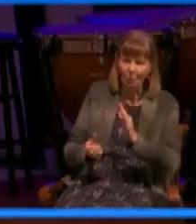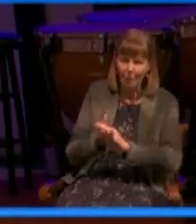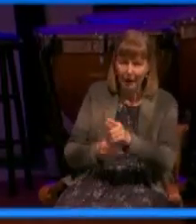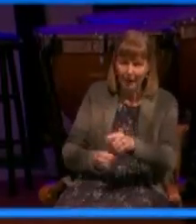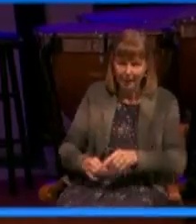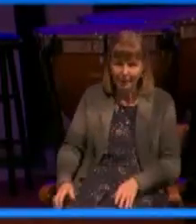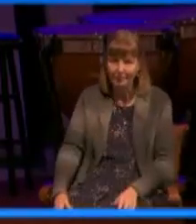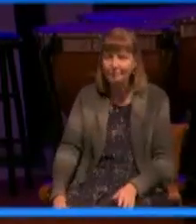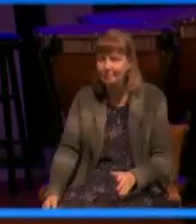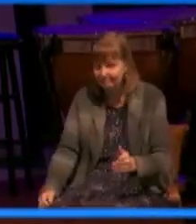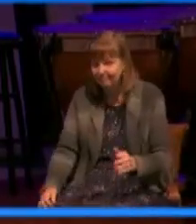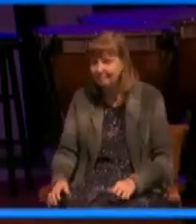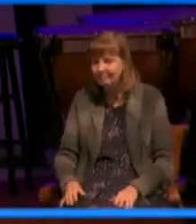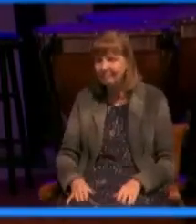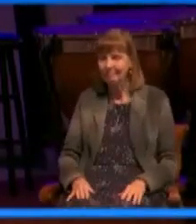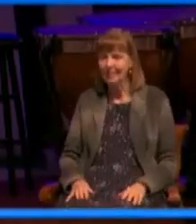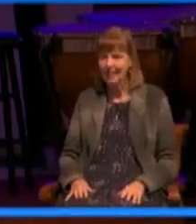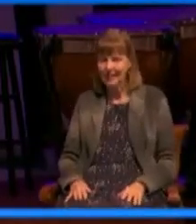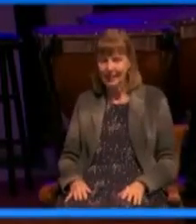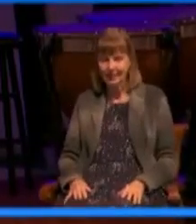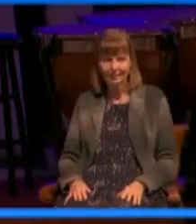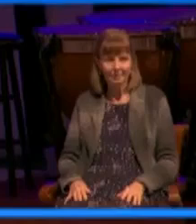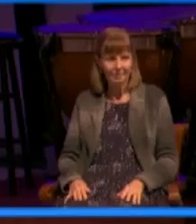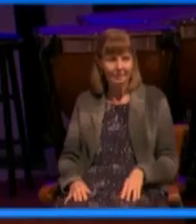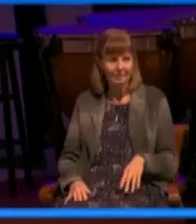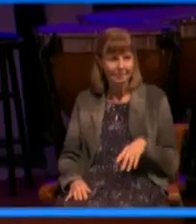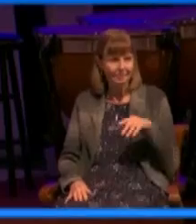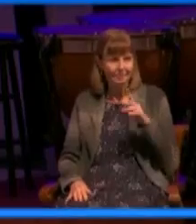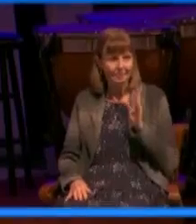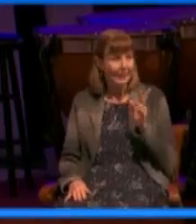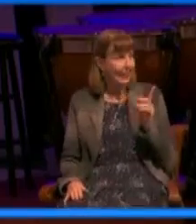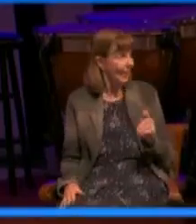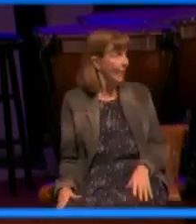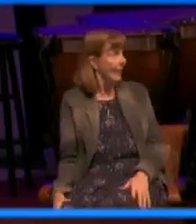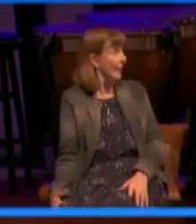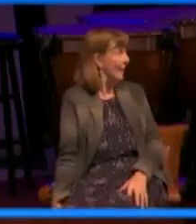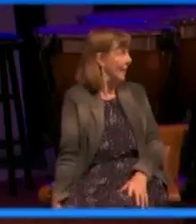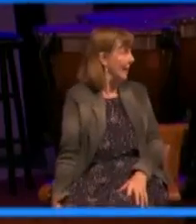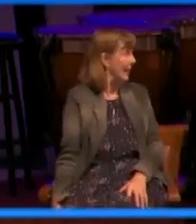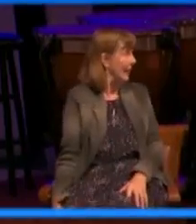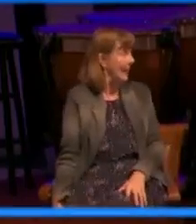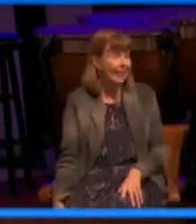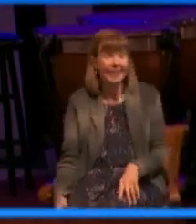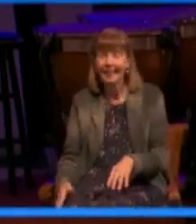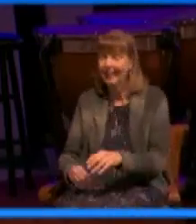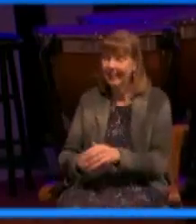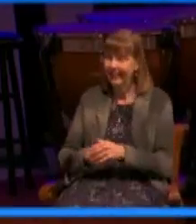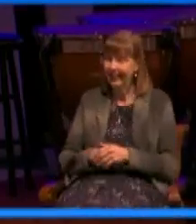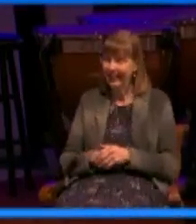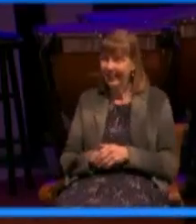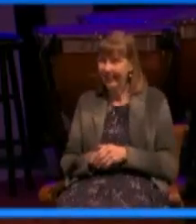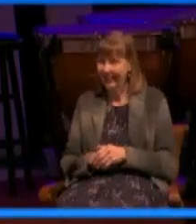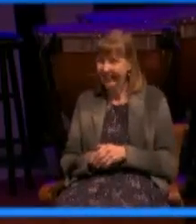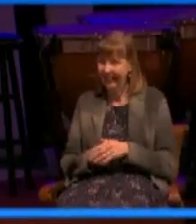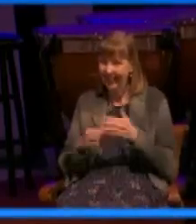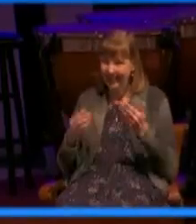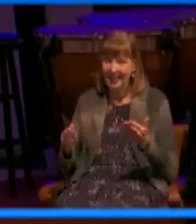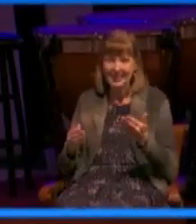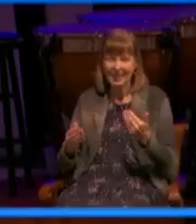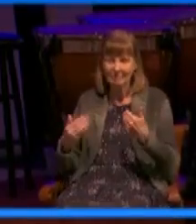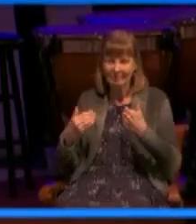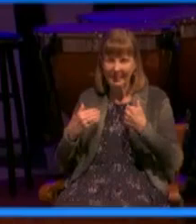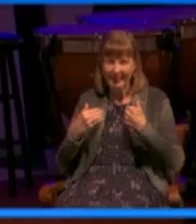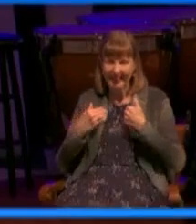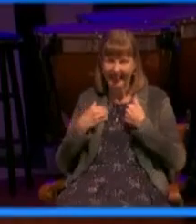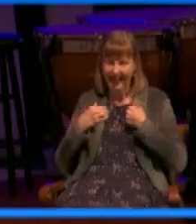one is just kind of a rubber ring. I enjoy this one because I can pull the innards out of a deer and not worry about it. That's a little more than you wanted to know, didn't